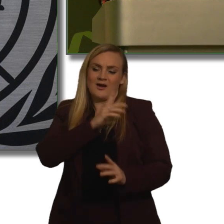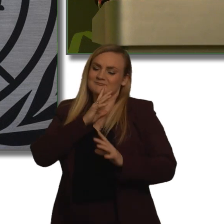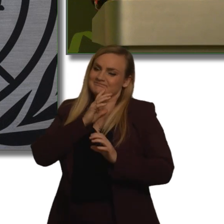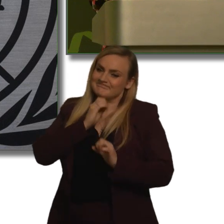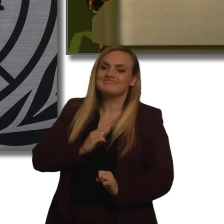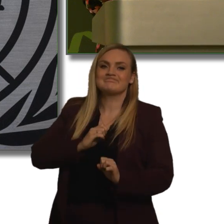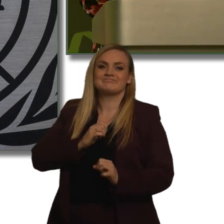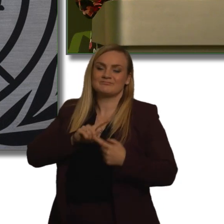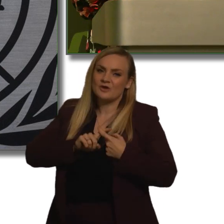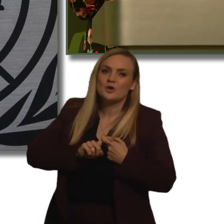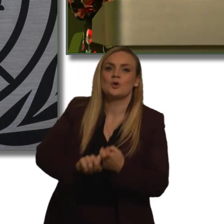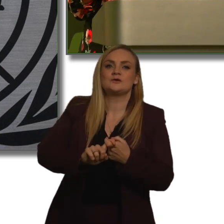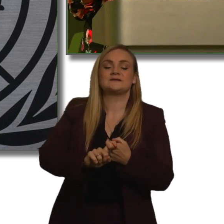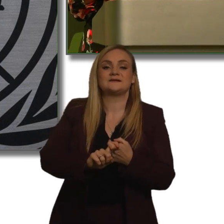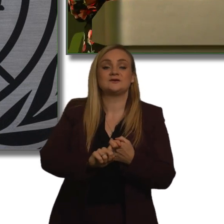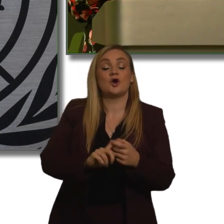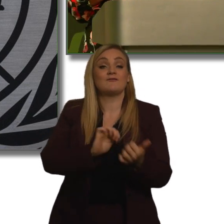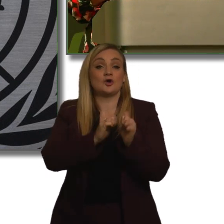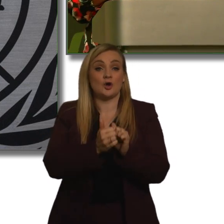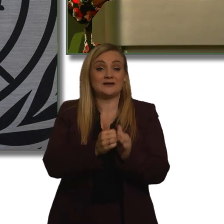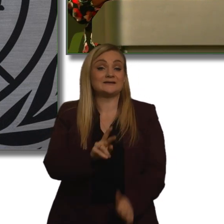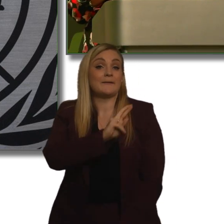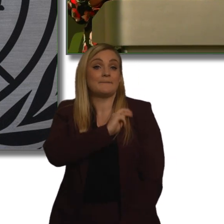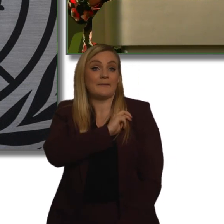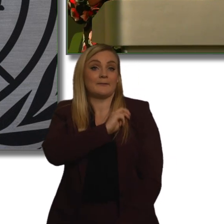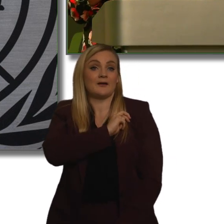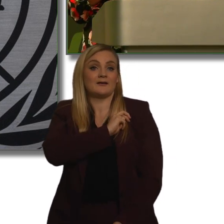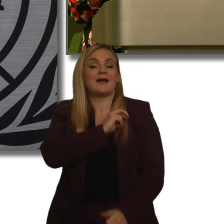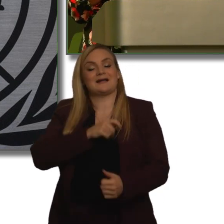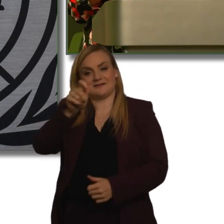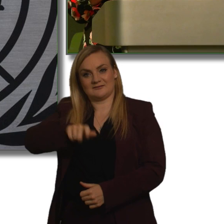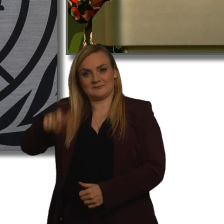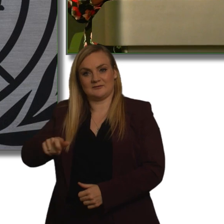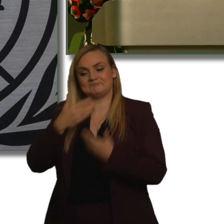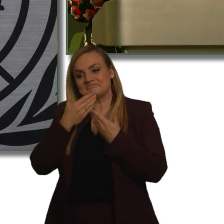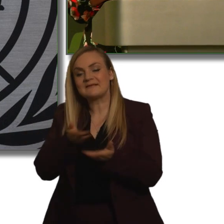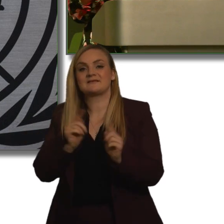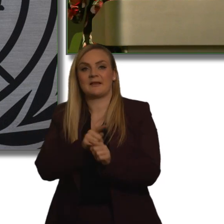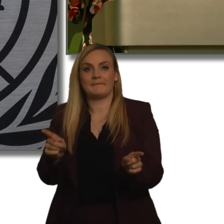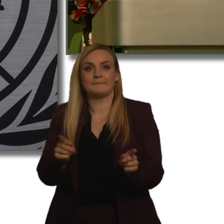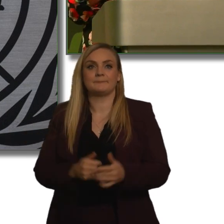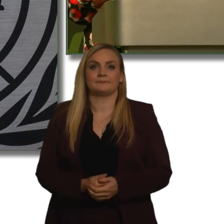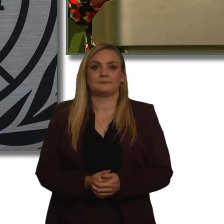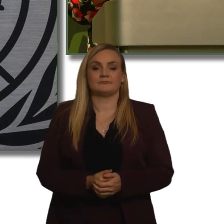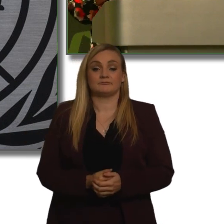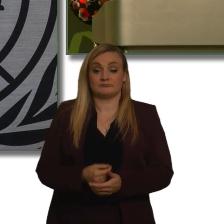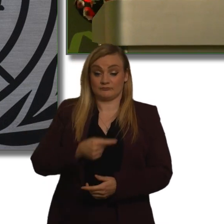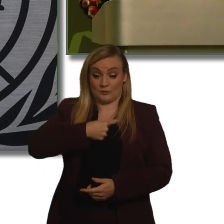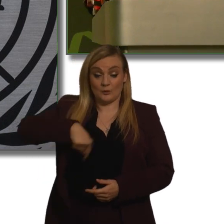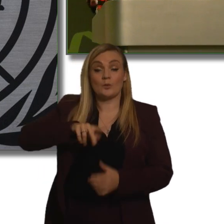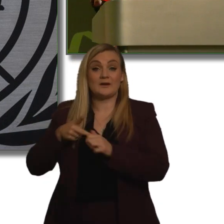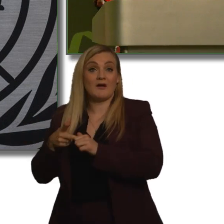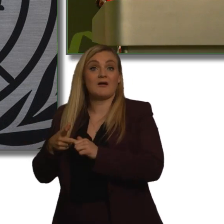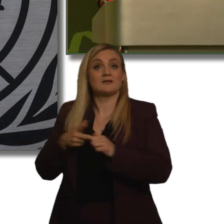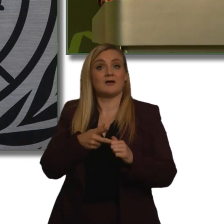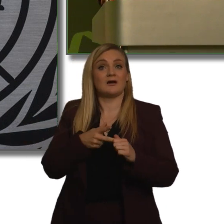our colleagues, our members, and our customers. We are guided by founding